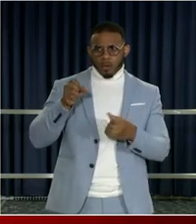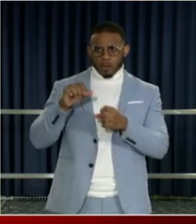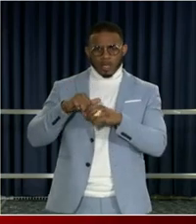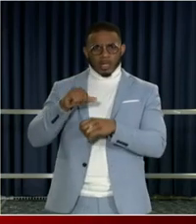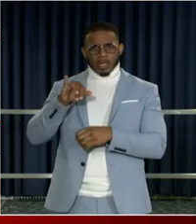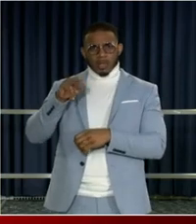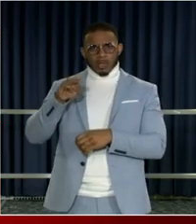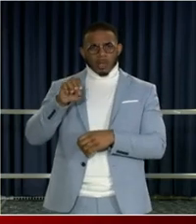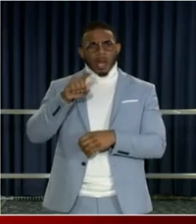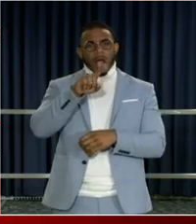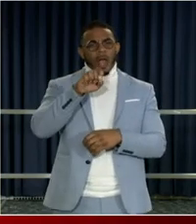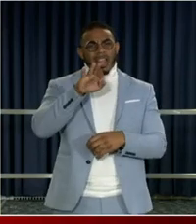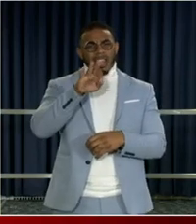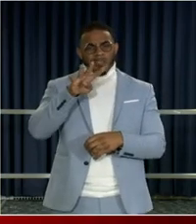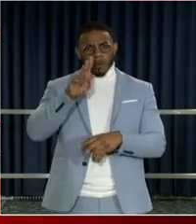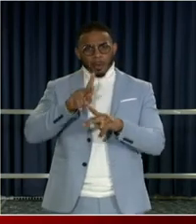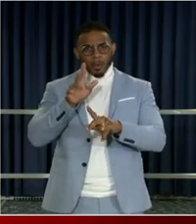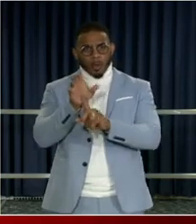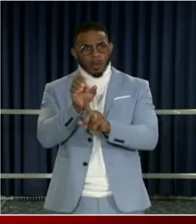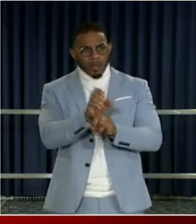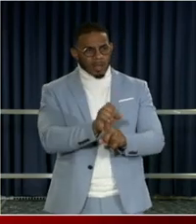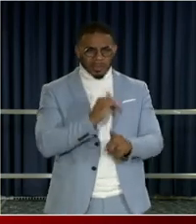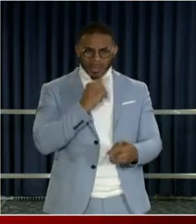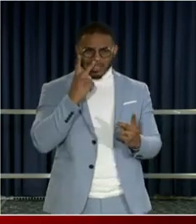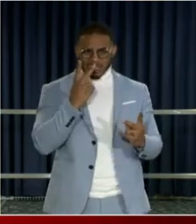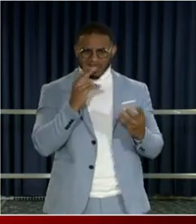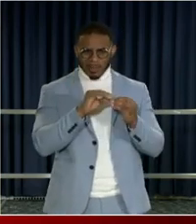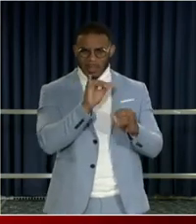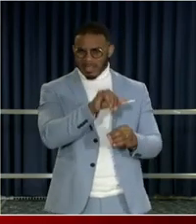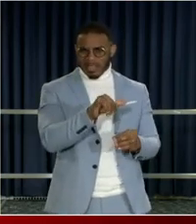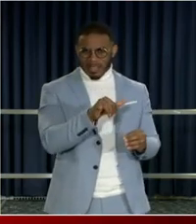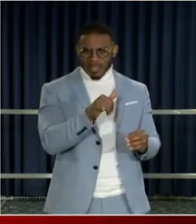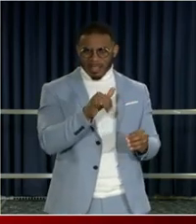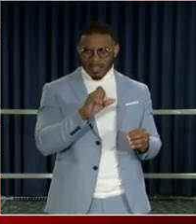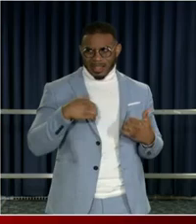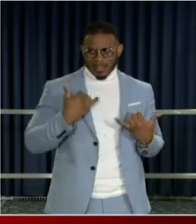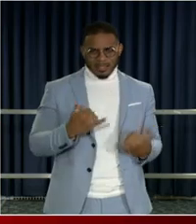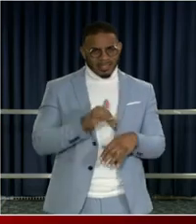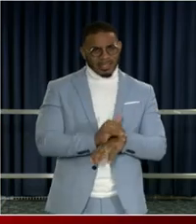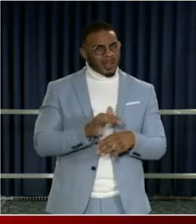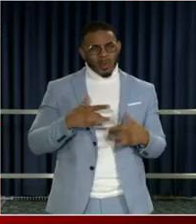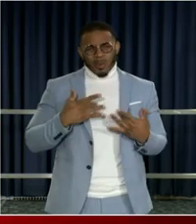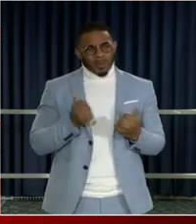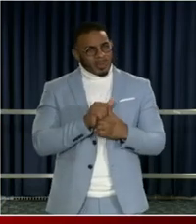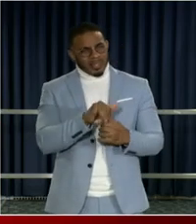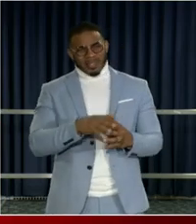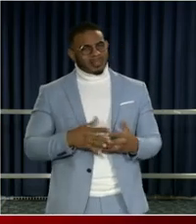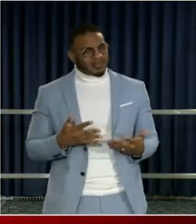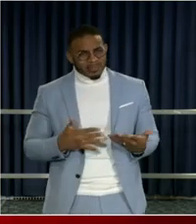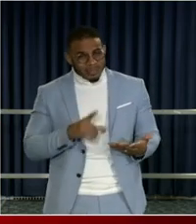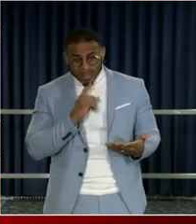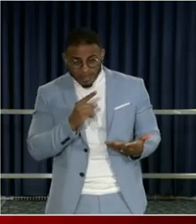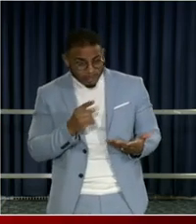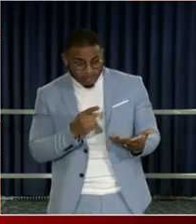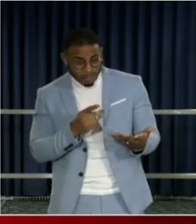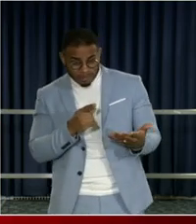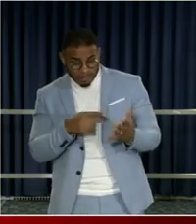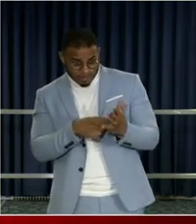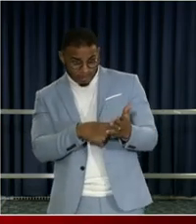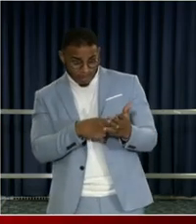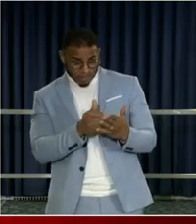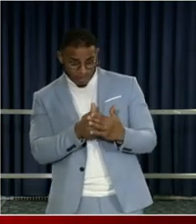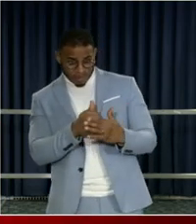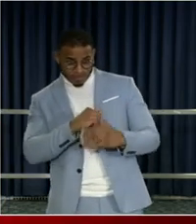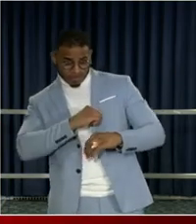June 194 people arrested. We're not seeing numbers like that as of tonight. What's going on, and are they showing